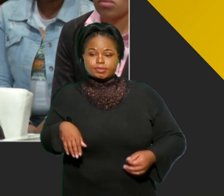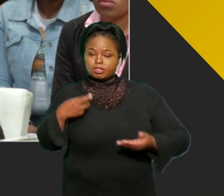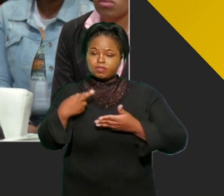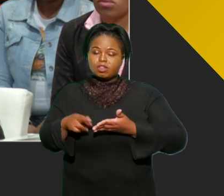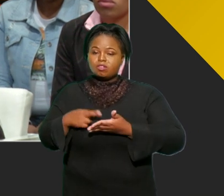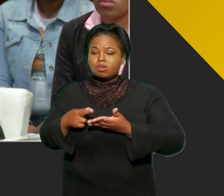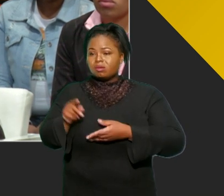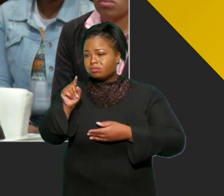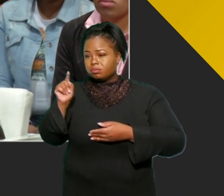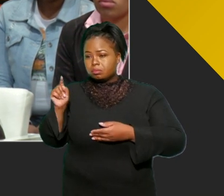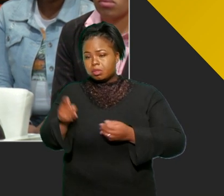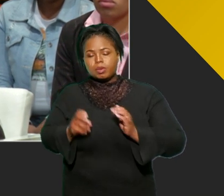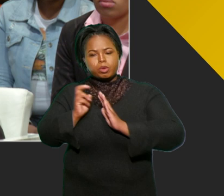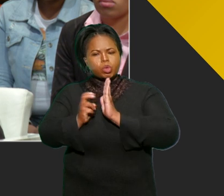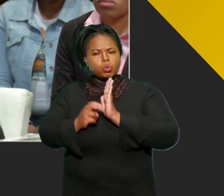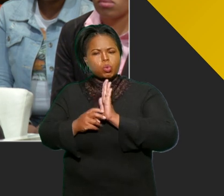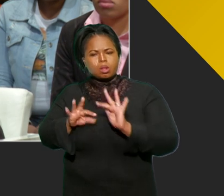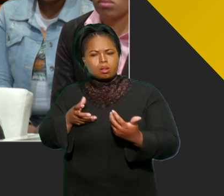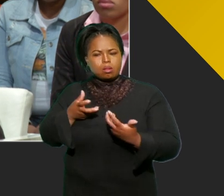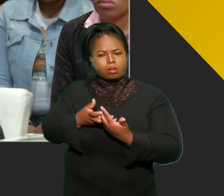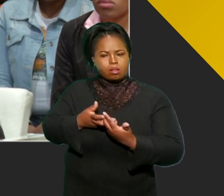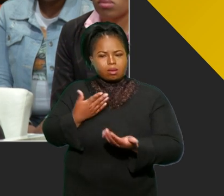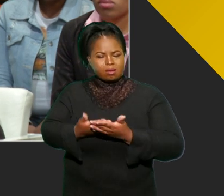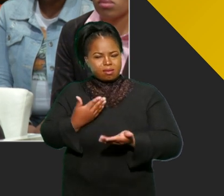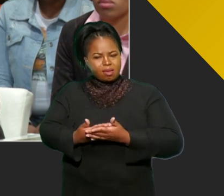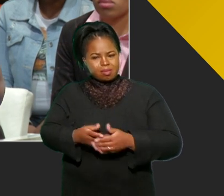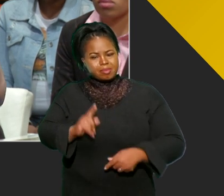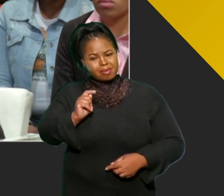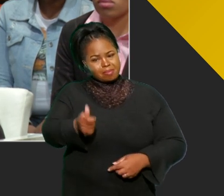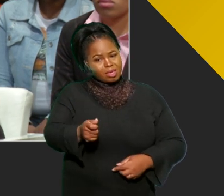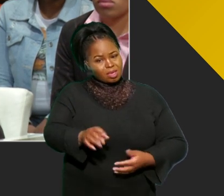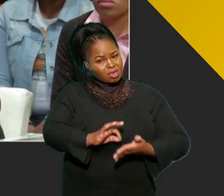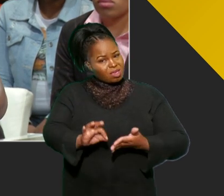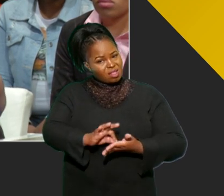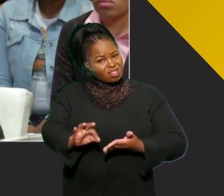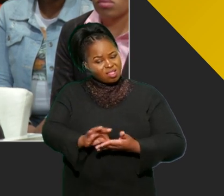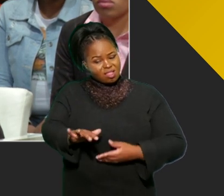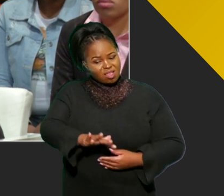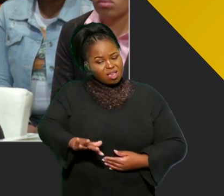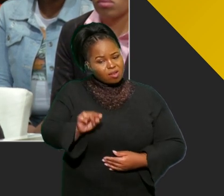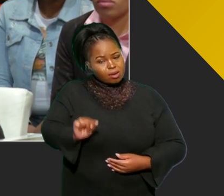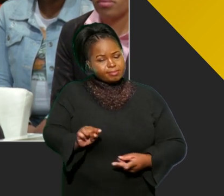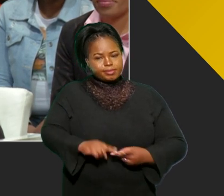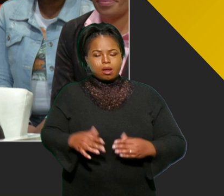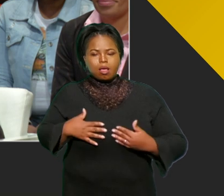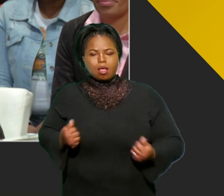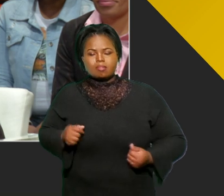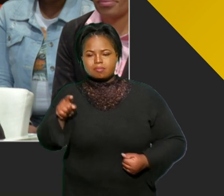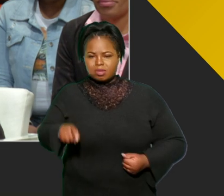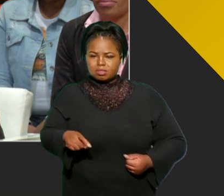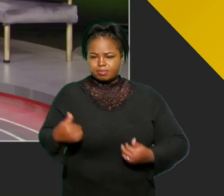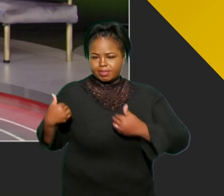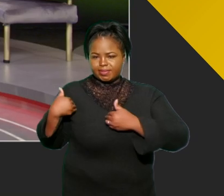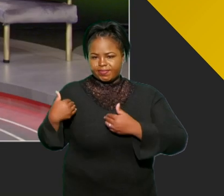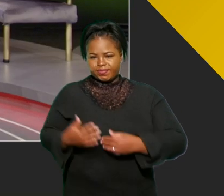owumfundi ohlapa umuntu oqala ukusebenza akwazi ukuthi a rent endaweni e clean endawo enempilo phinde futhi endawo e safe.